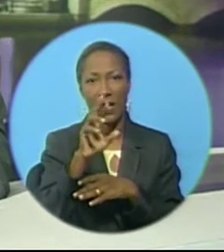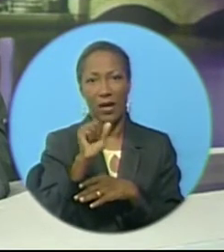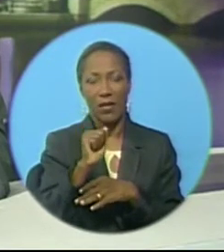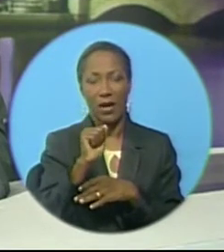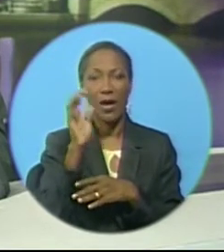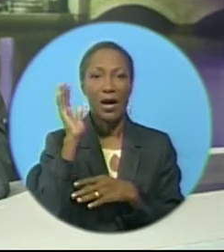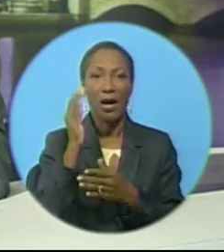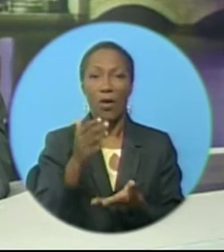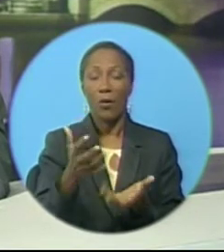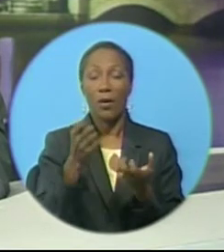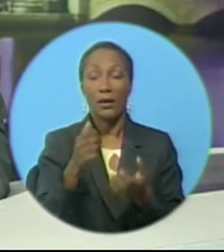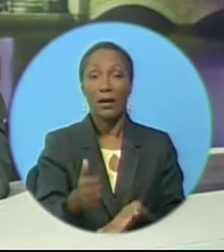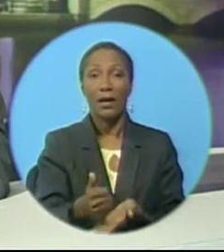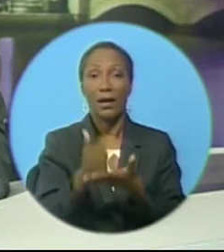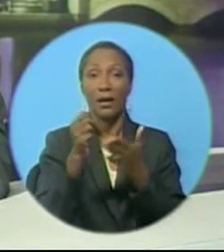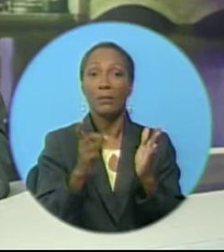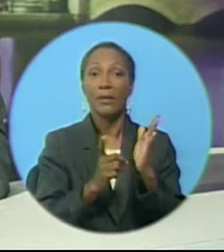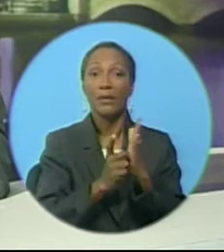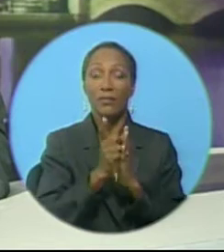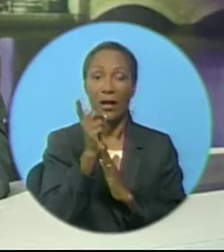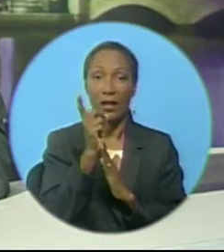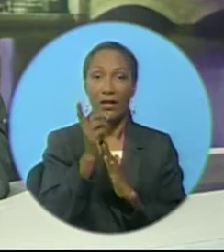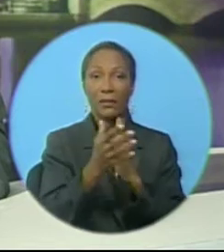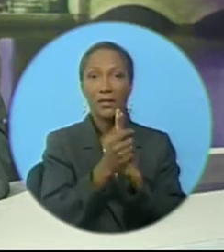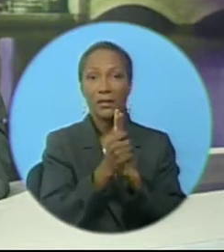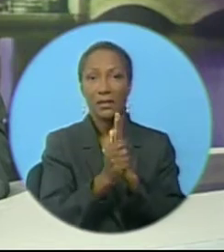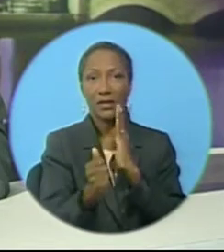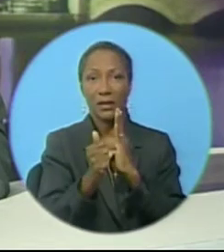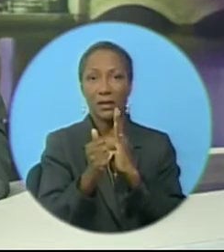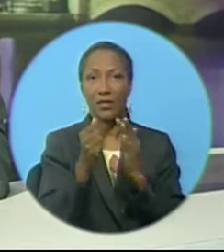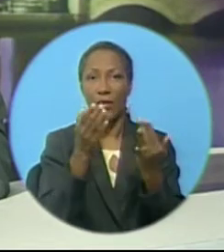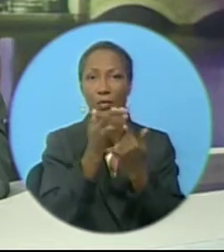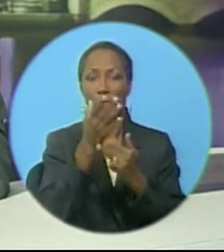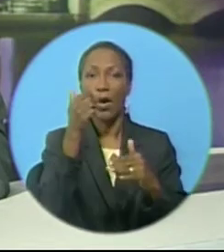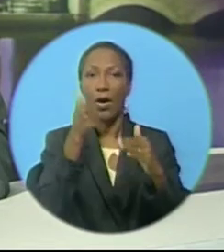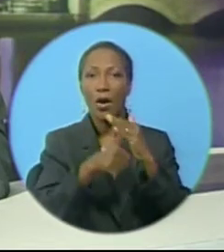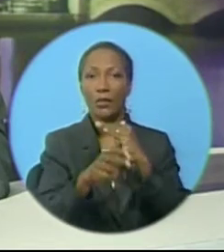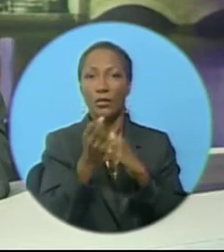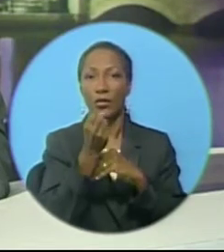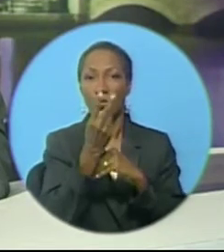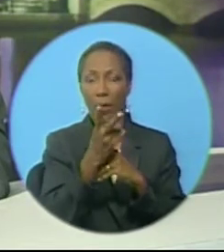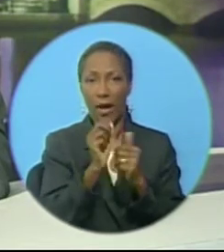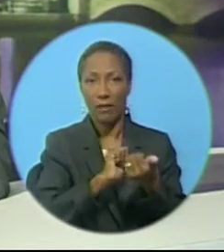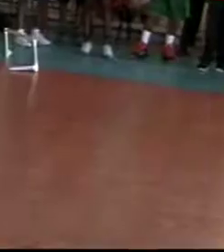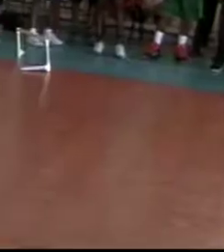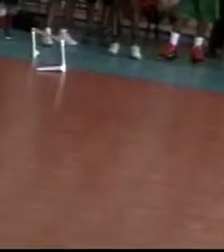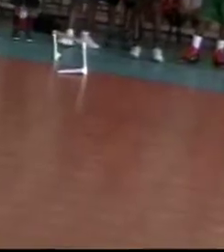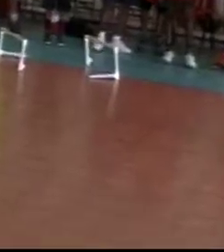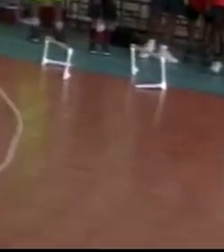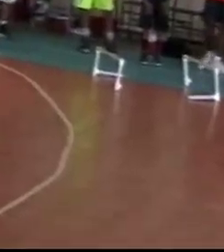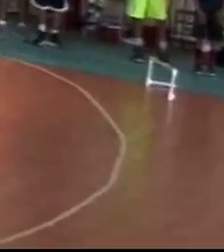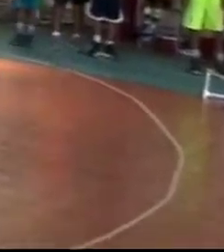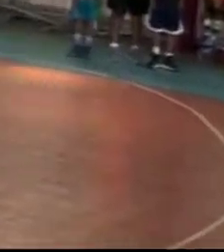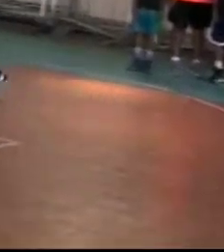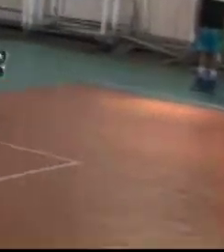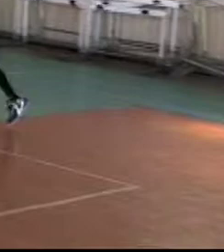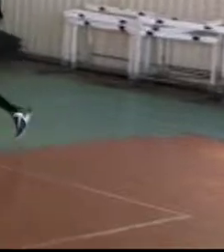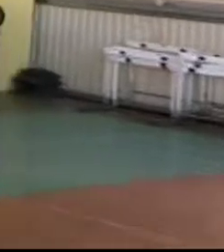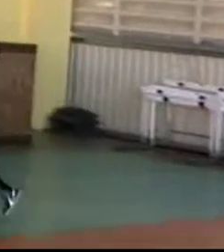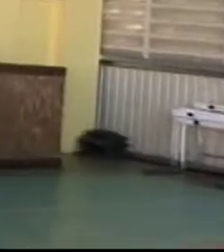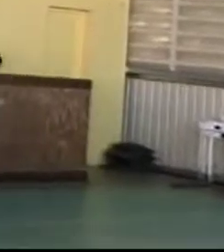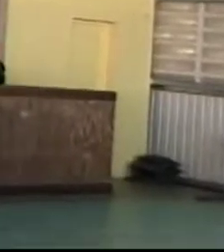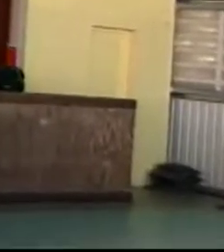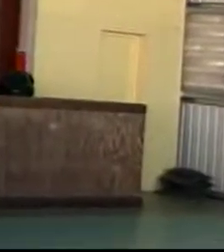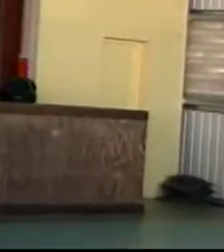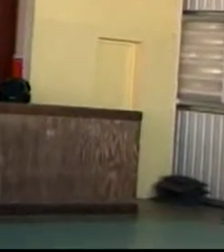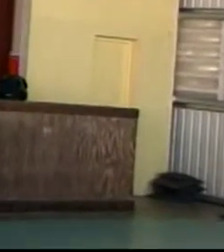talent from the earliest stage possible through an under-12 tournament. The tournament, which will have its finals tomorrow, has